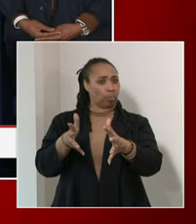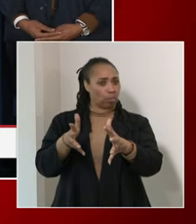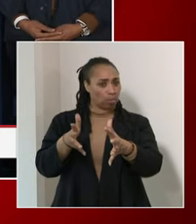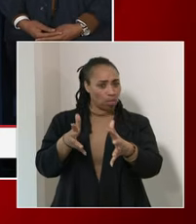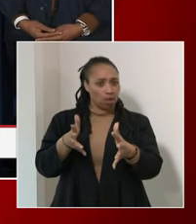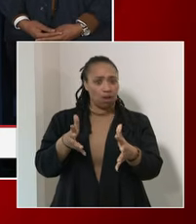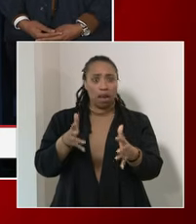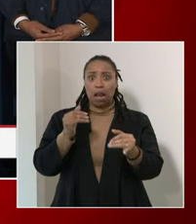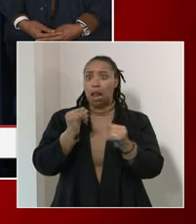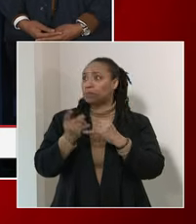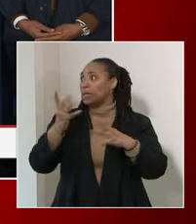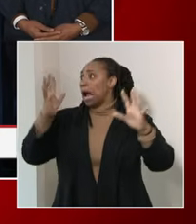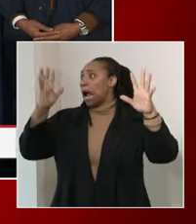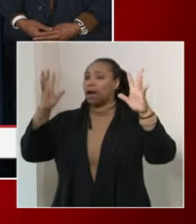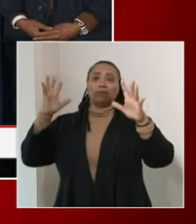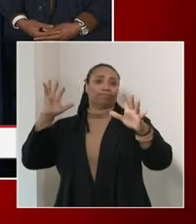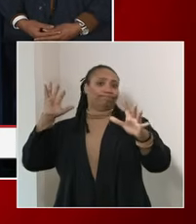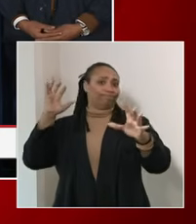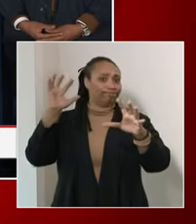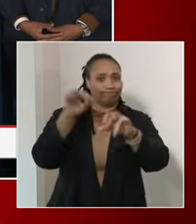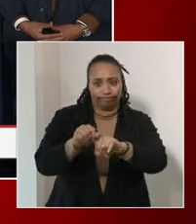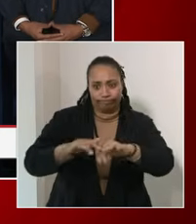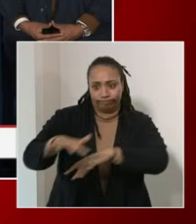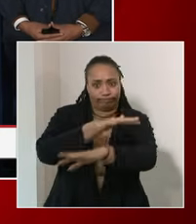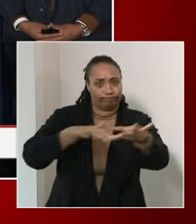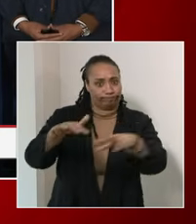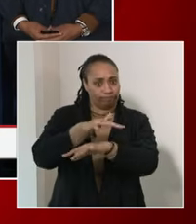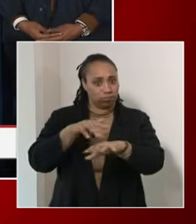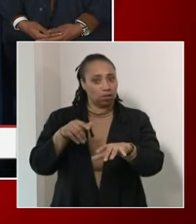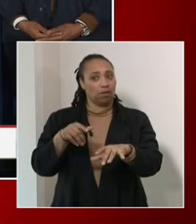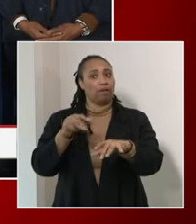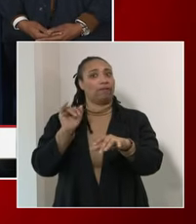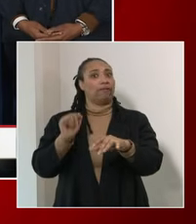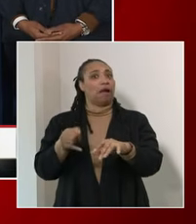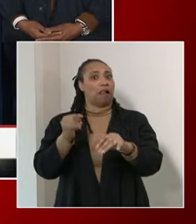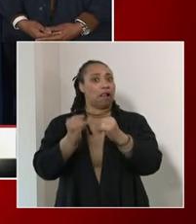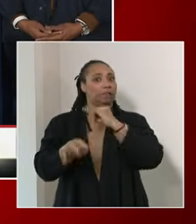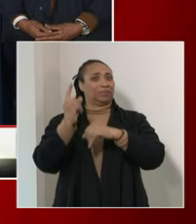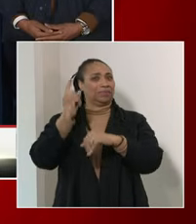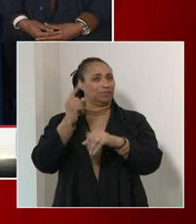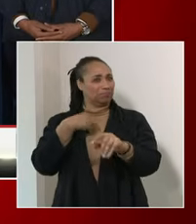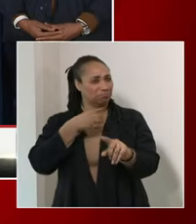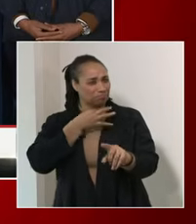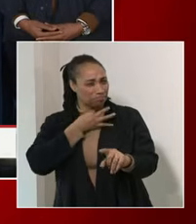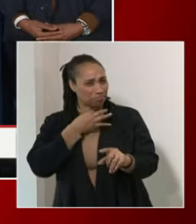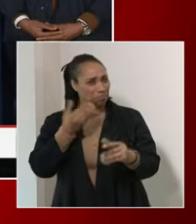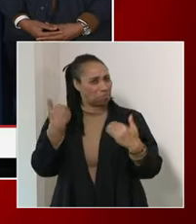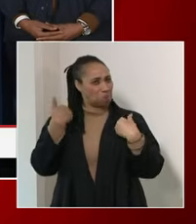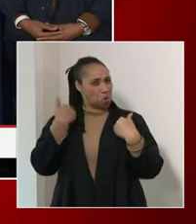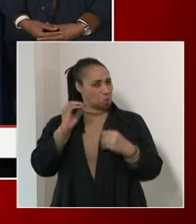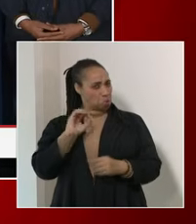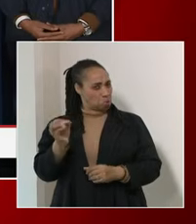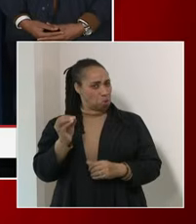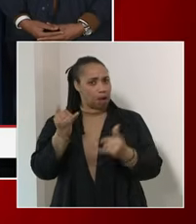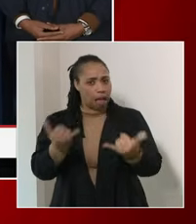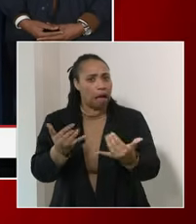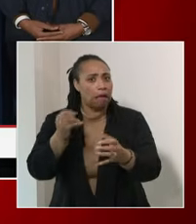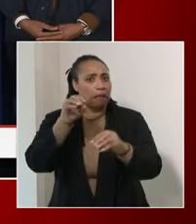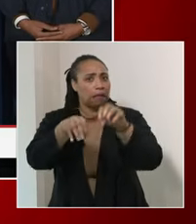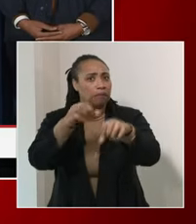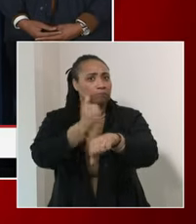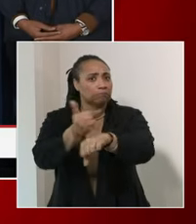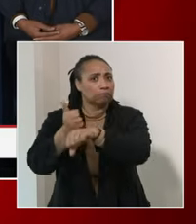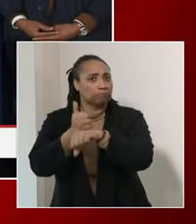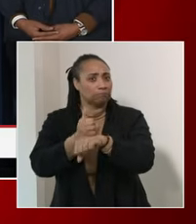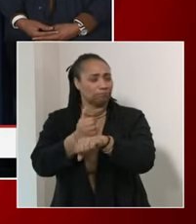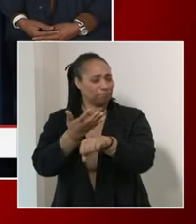because that's frankly what we could support. And then when we realized that we had higher demand